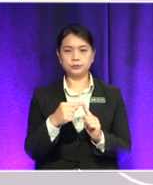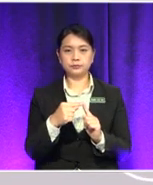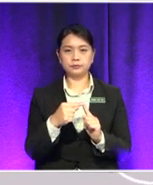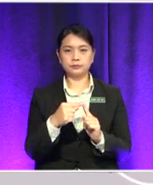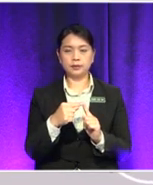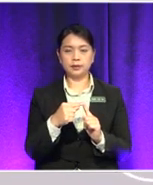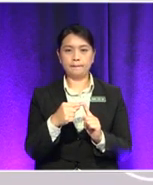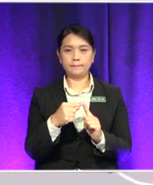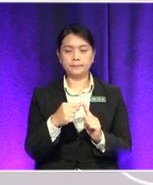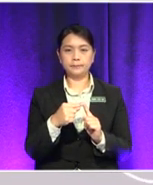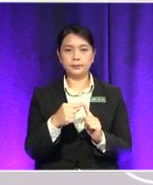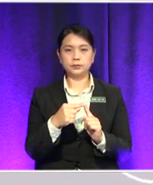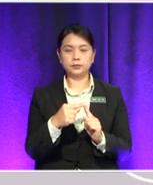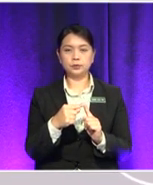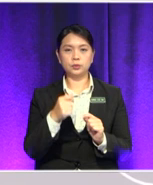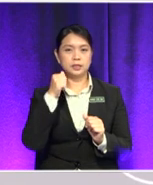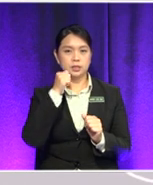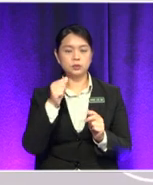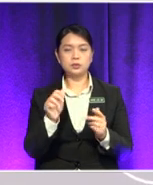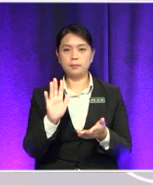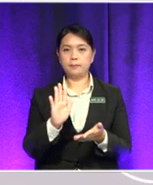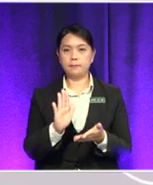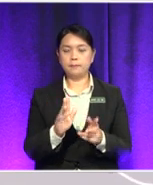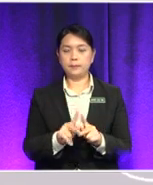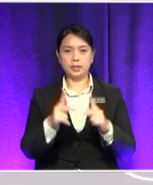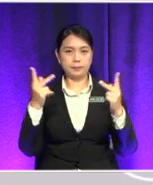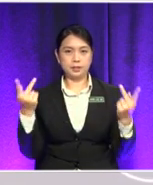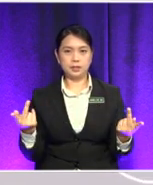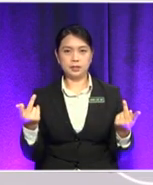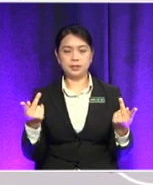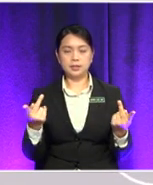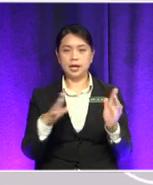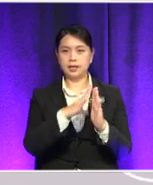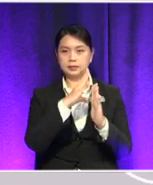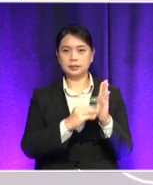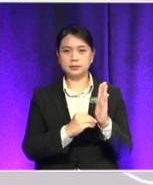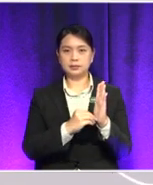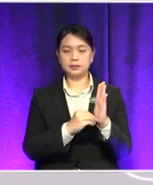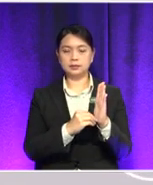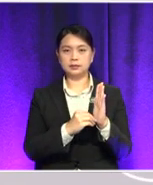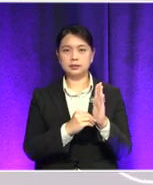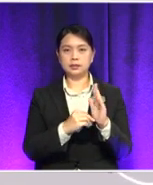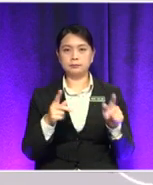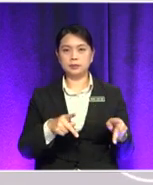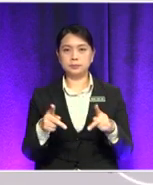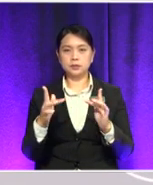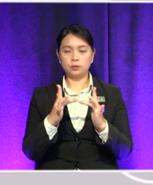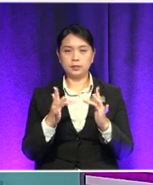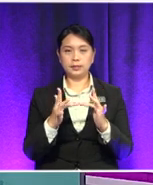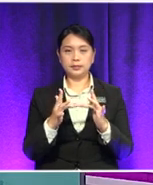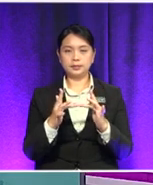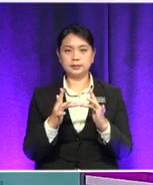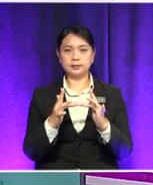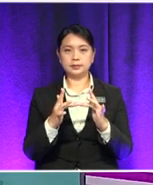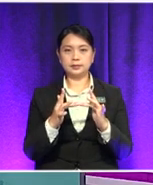to the newspaper article. Okay. So how about we ask our pupils online to read for us? Shall